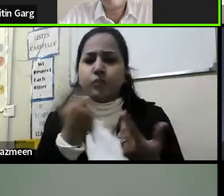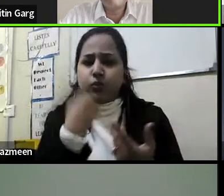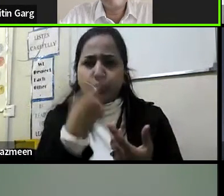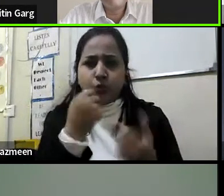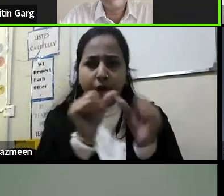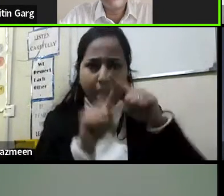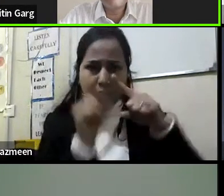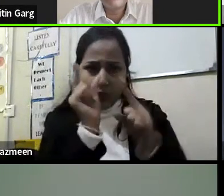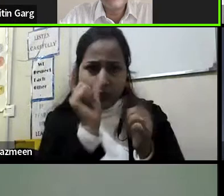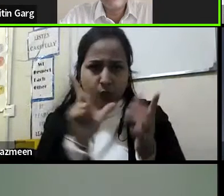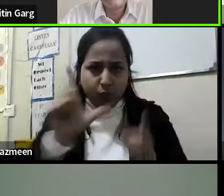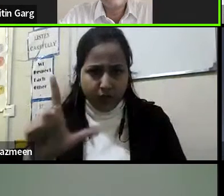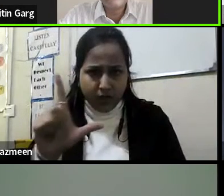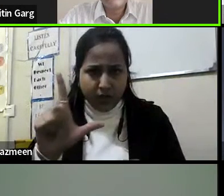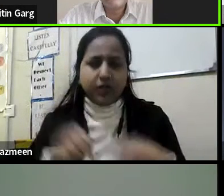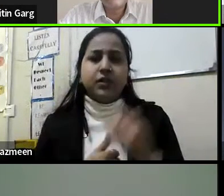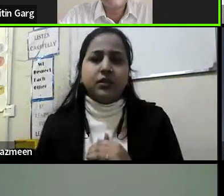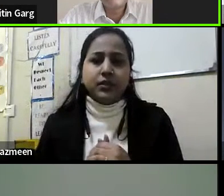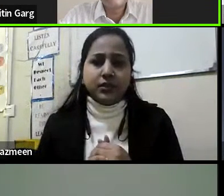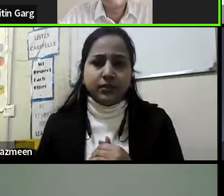Bhatnagar,